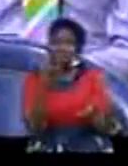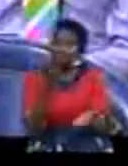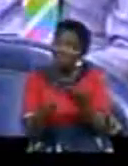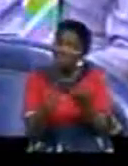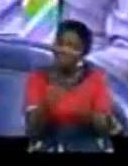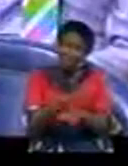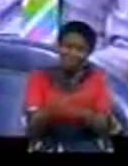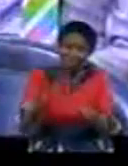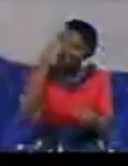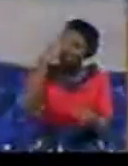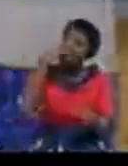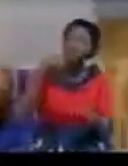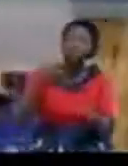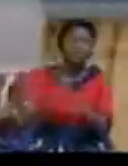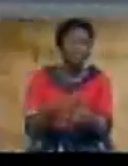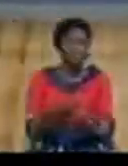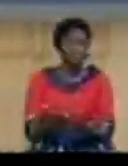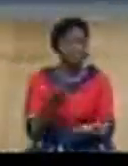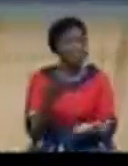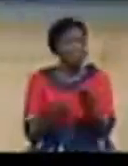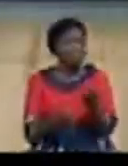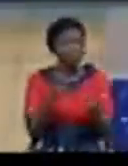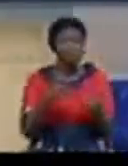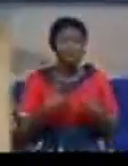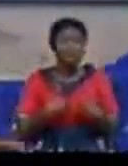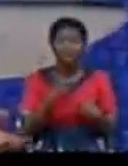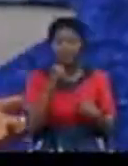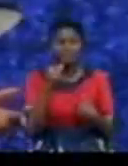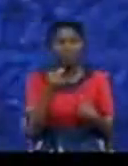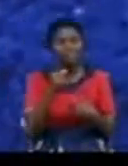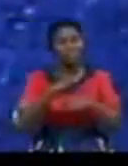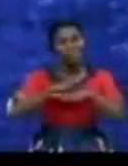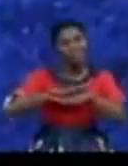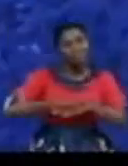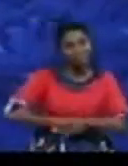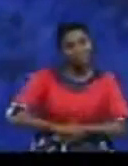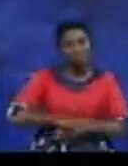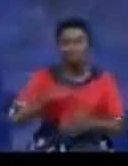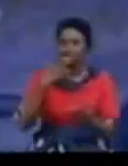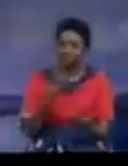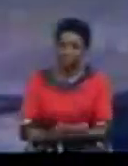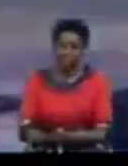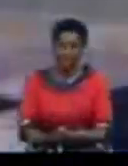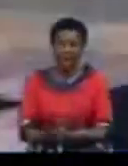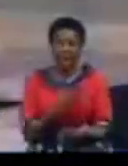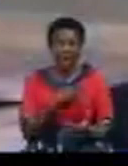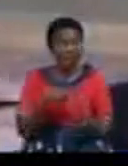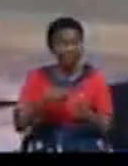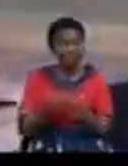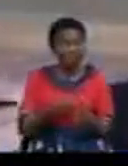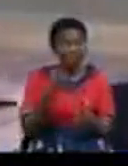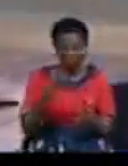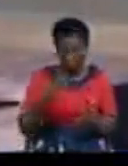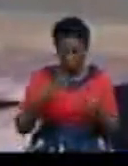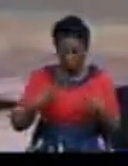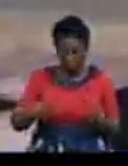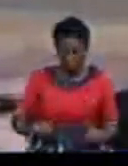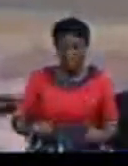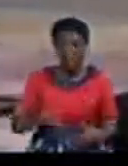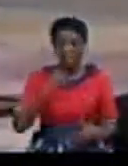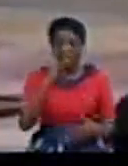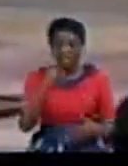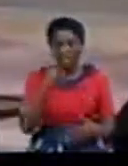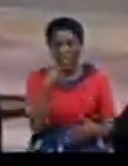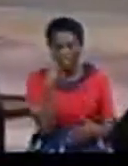enough rest. Maybe you've been going on and on without having rest, and your body is sending signal to you,